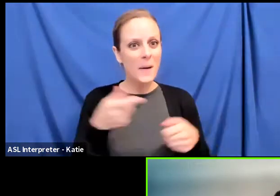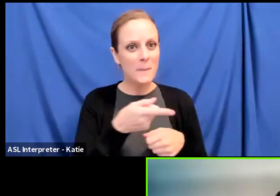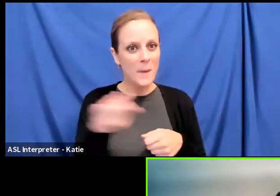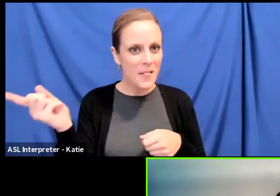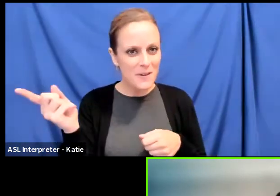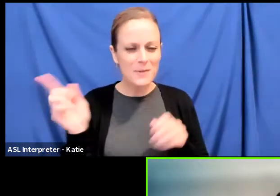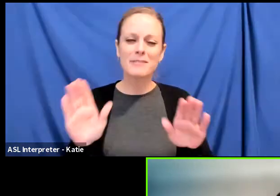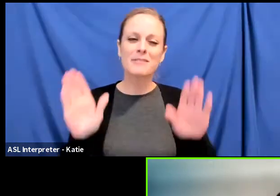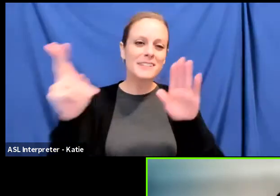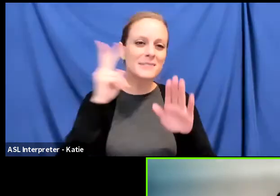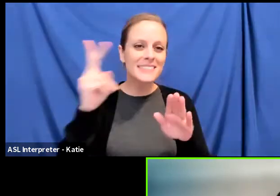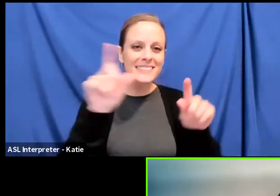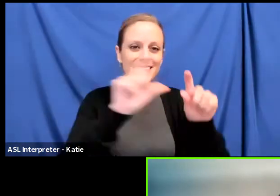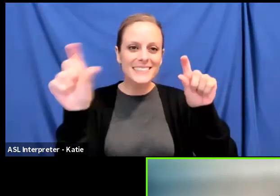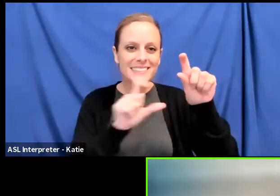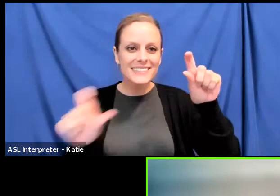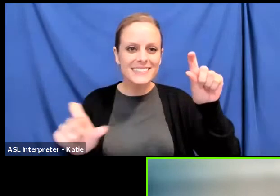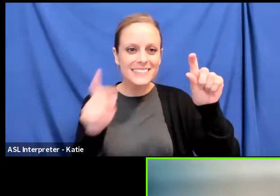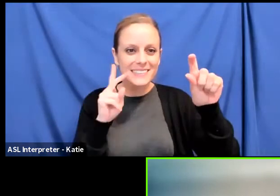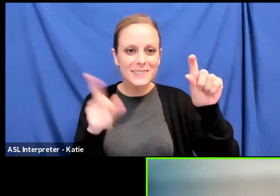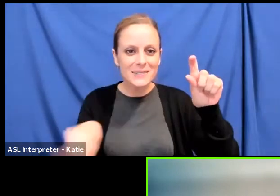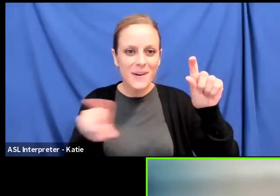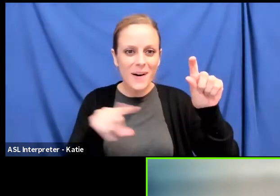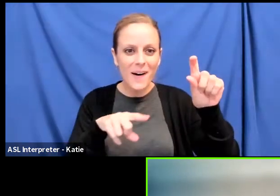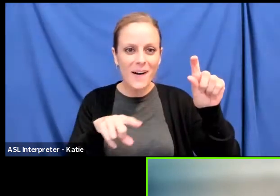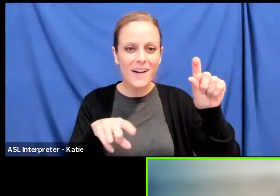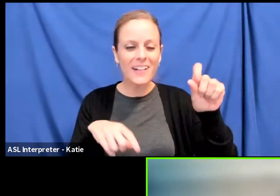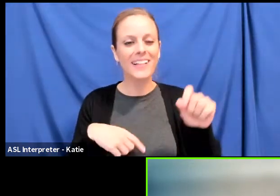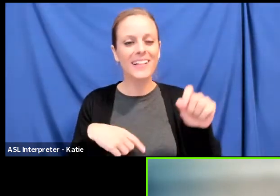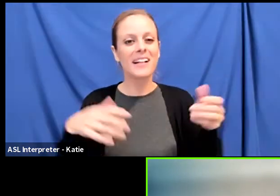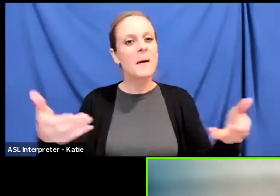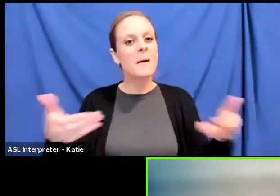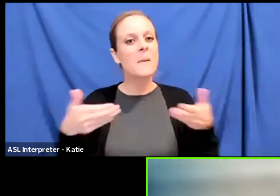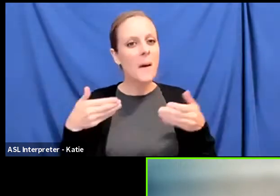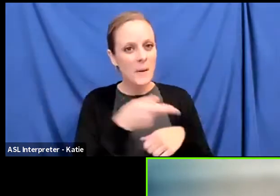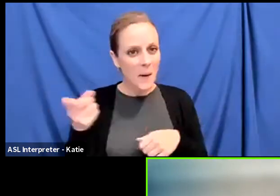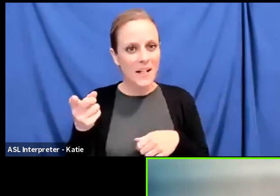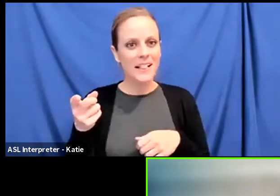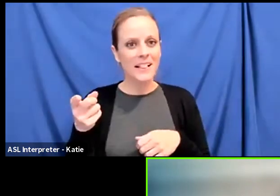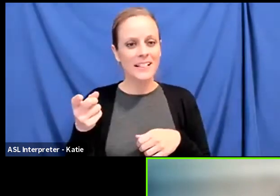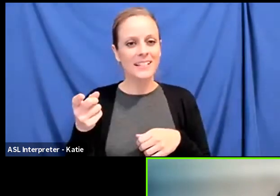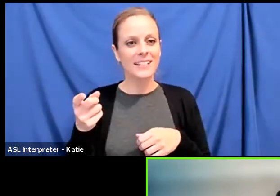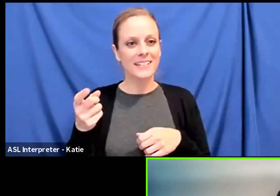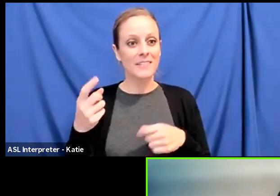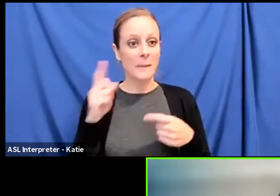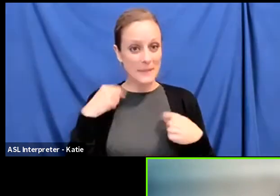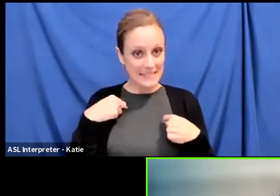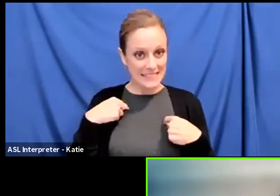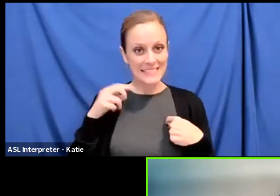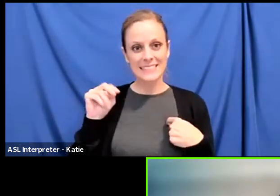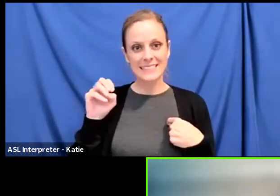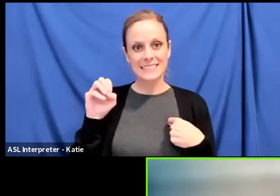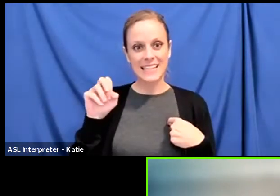to see all of your faces. I want to welcome all of you on behalf of myself, Mr. Castillo, Greg Hodge, our other